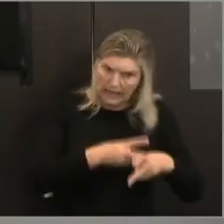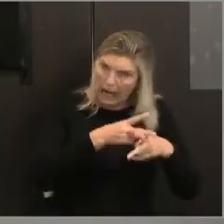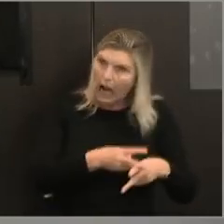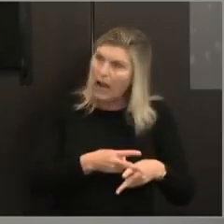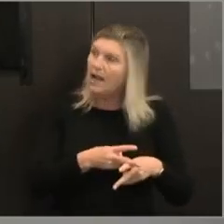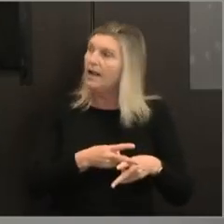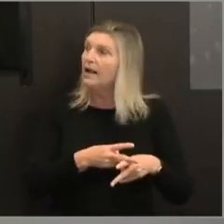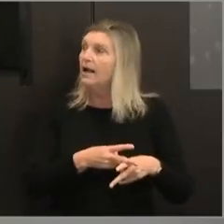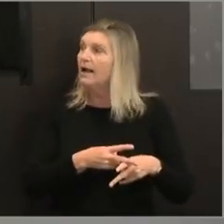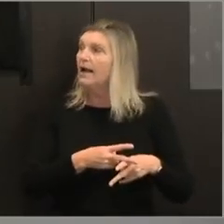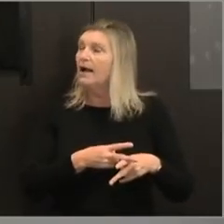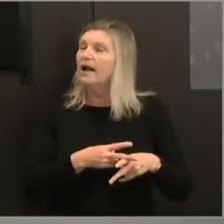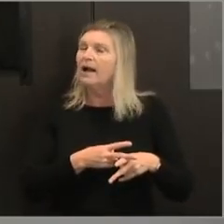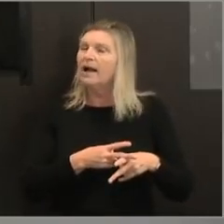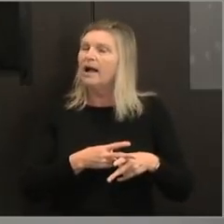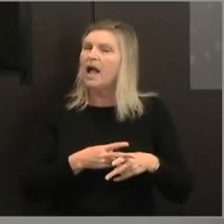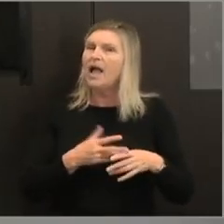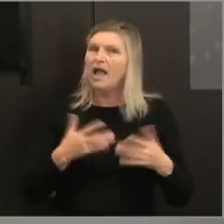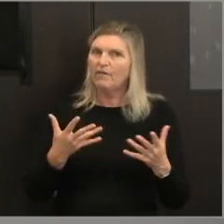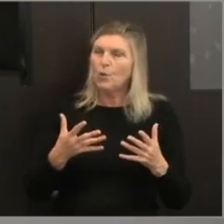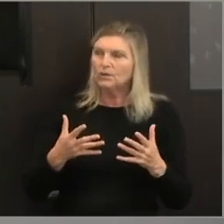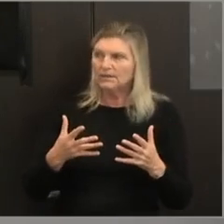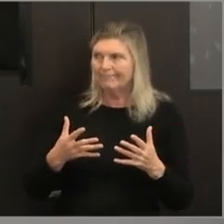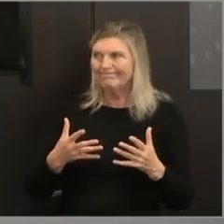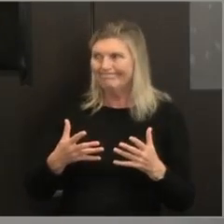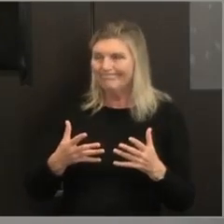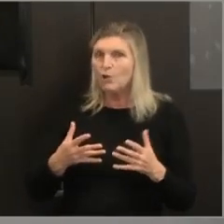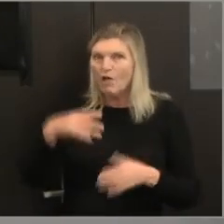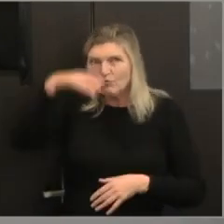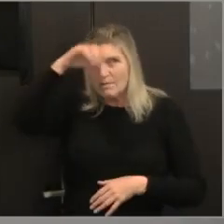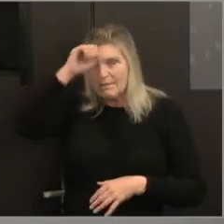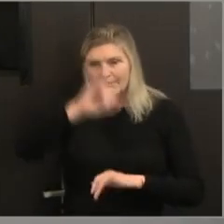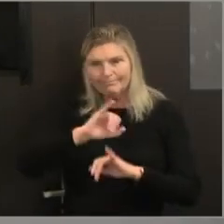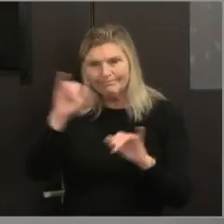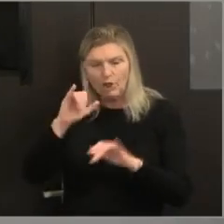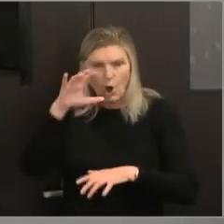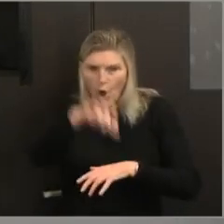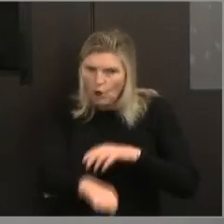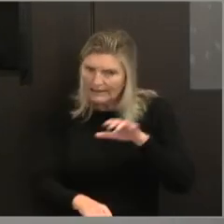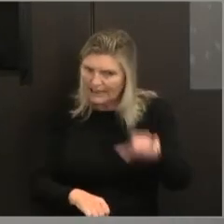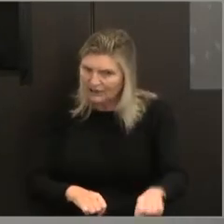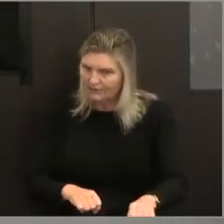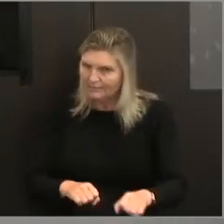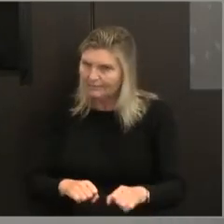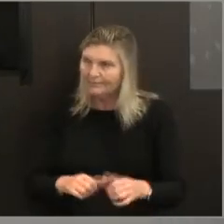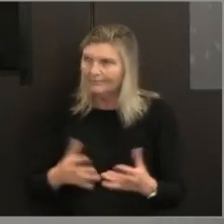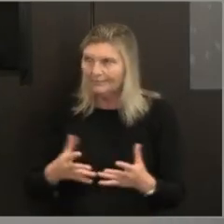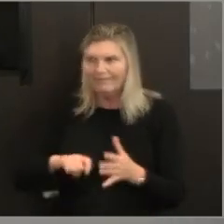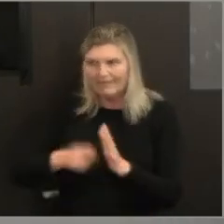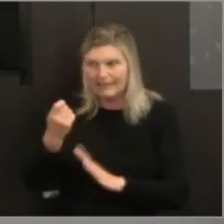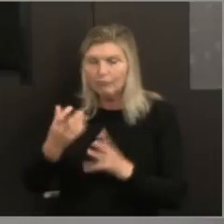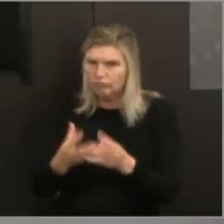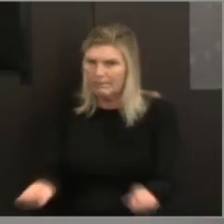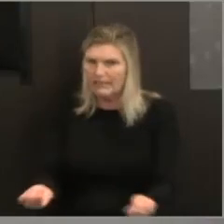well as necessary if the injustice of colonisation is to finally be remedied.